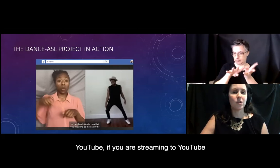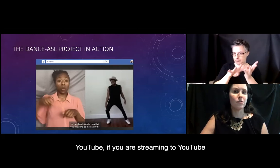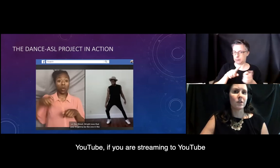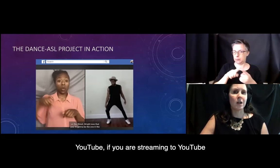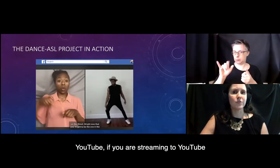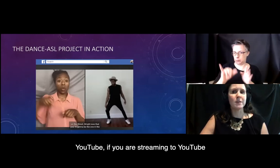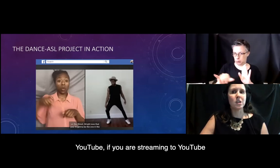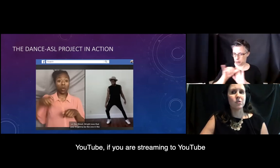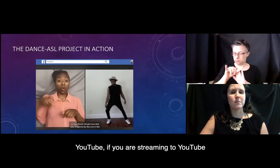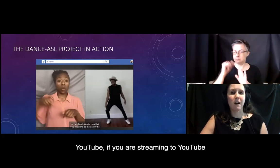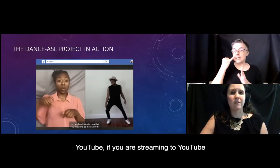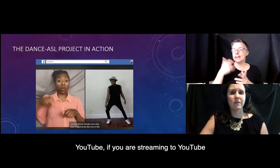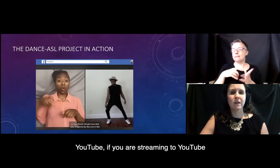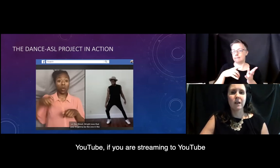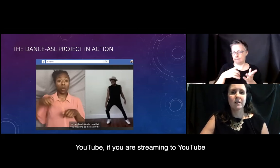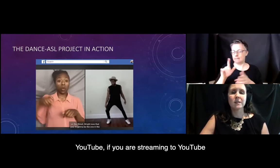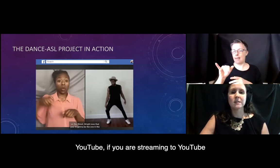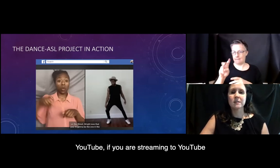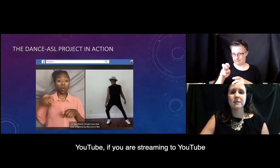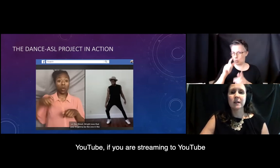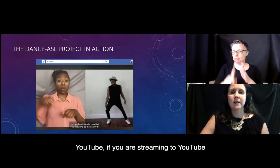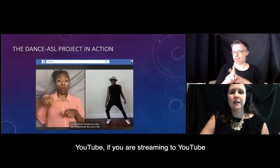if you are streaming to YouTube Live.